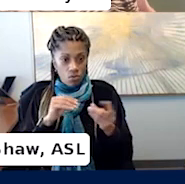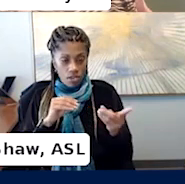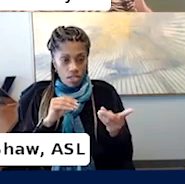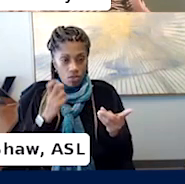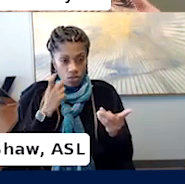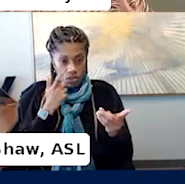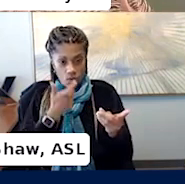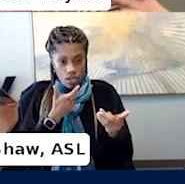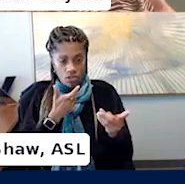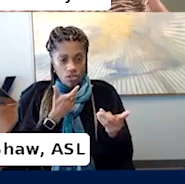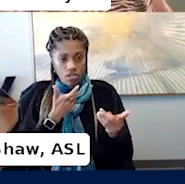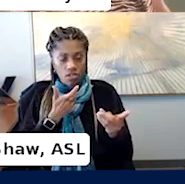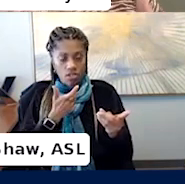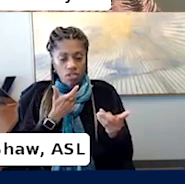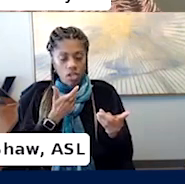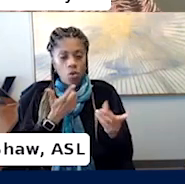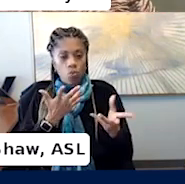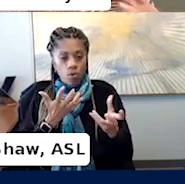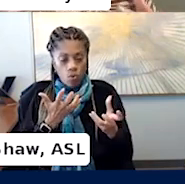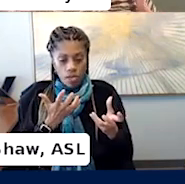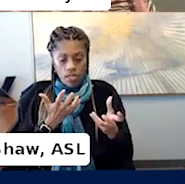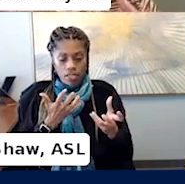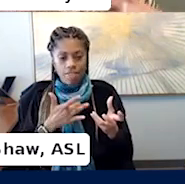as if we're allowing the